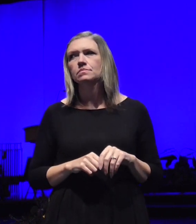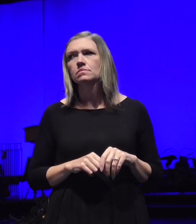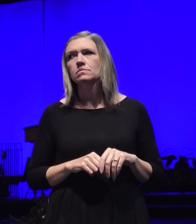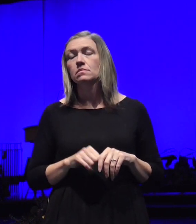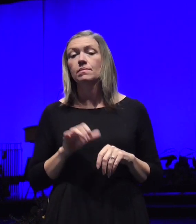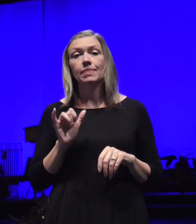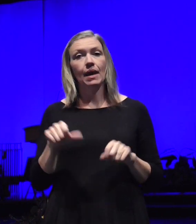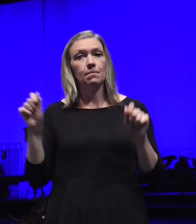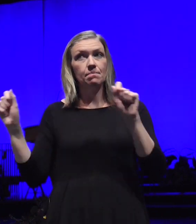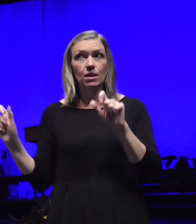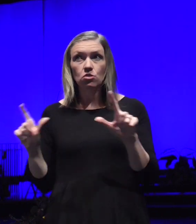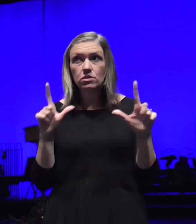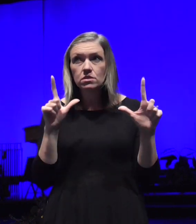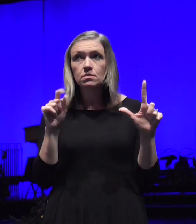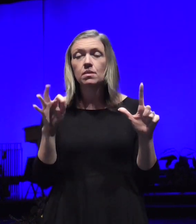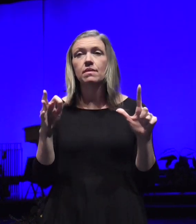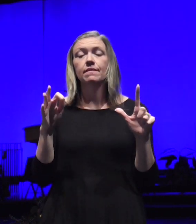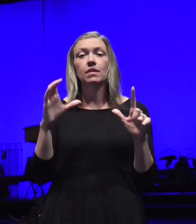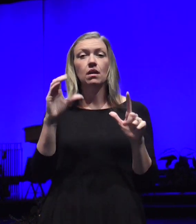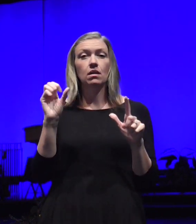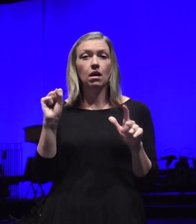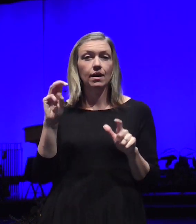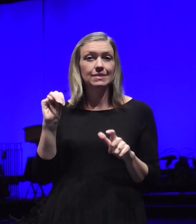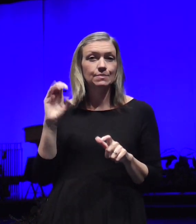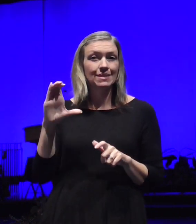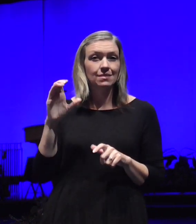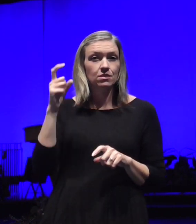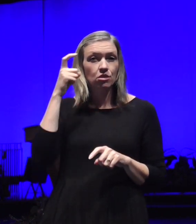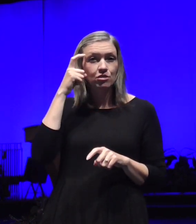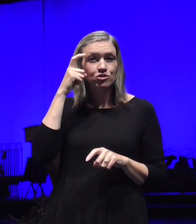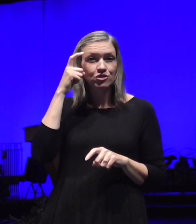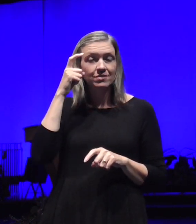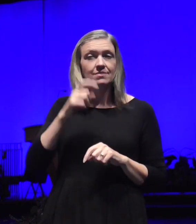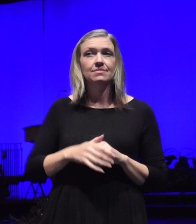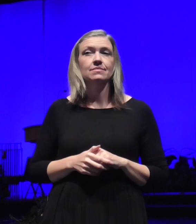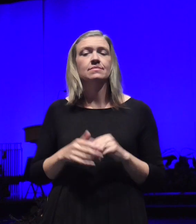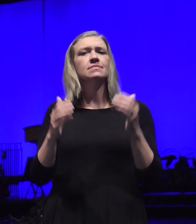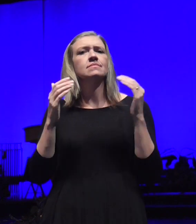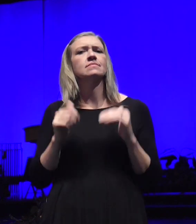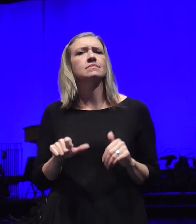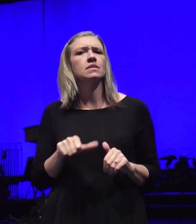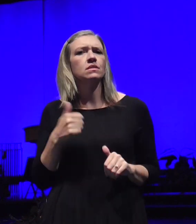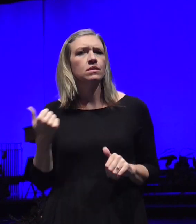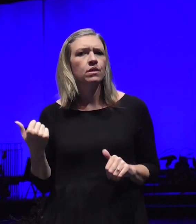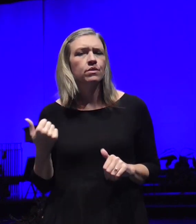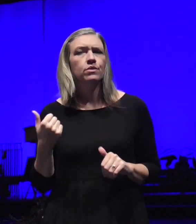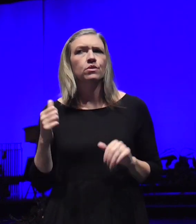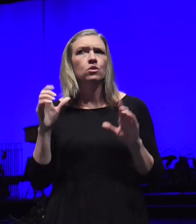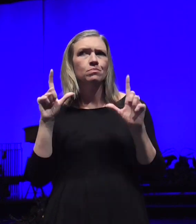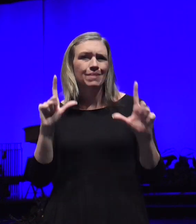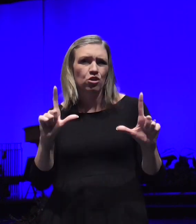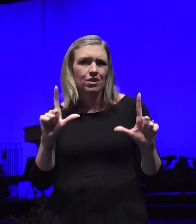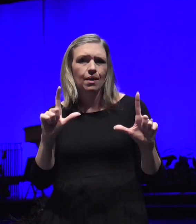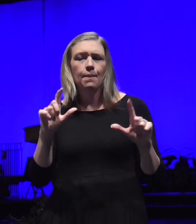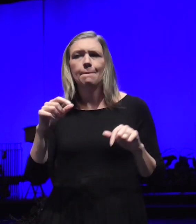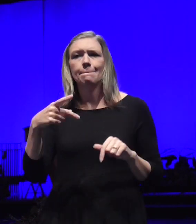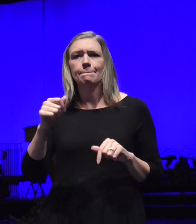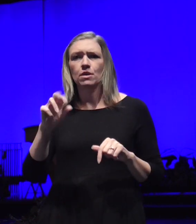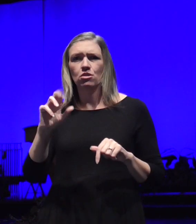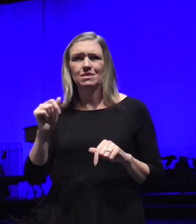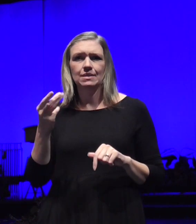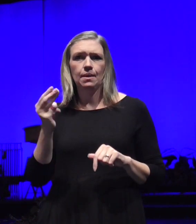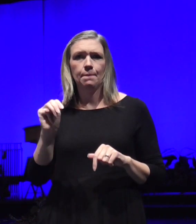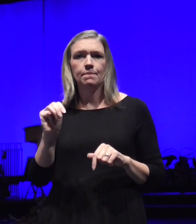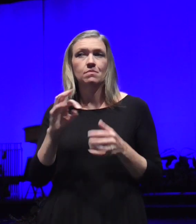So the paradigm of cosmic consciousness. Then we have another paradigm, the